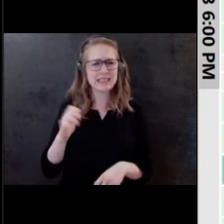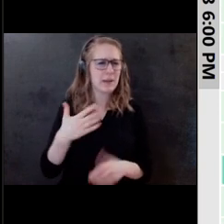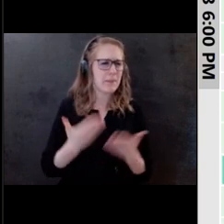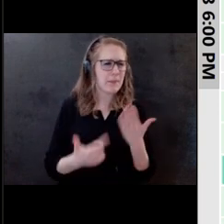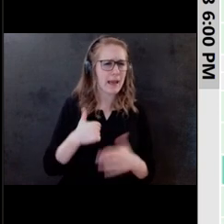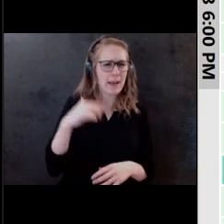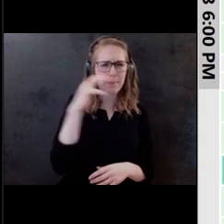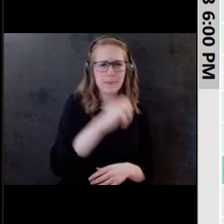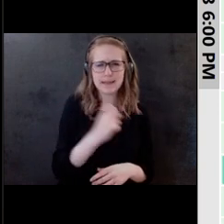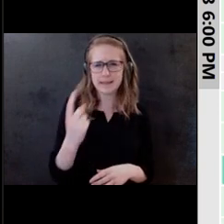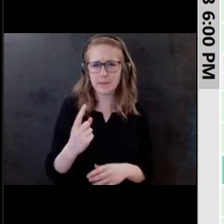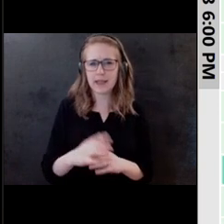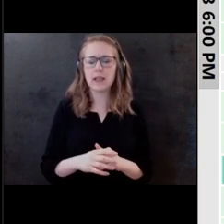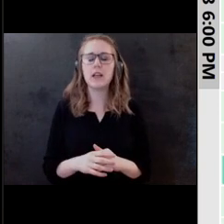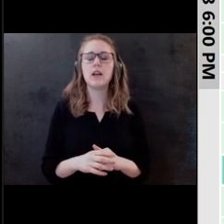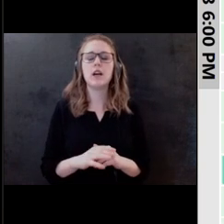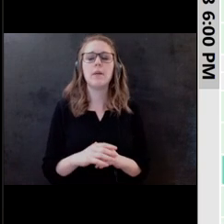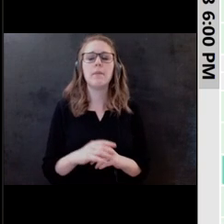didn't see